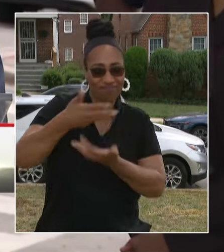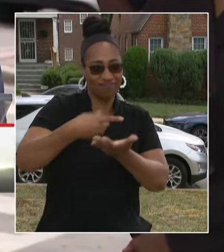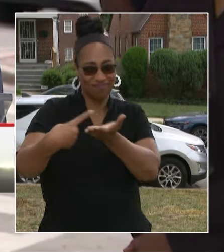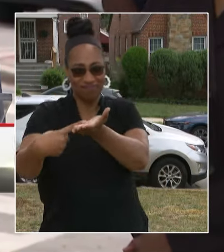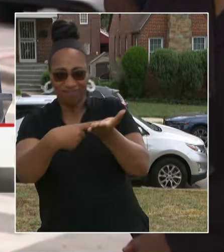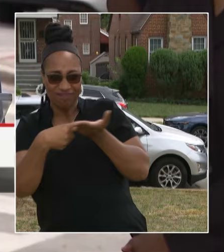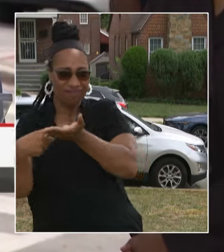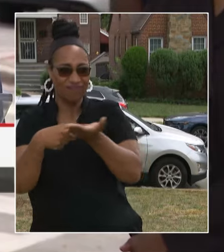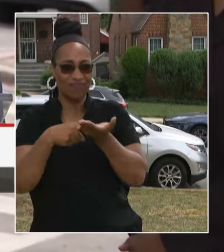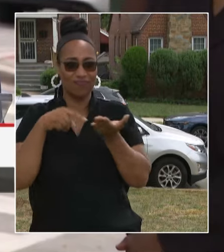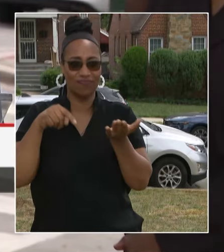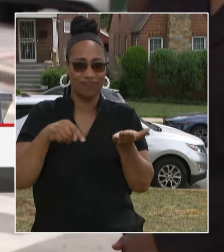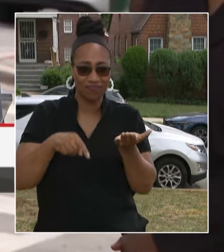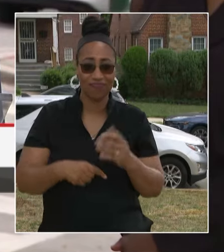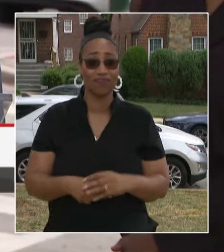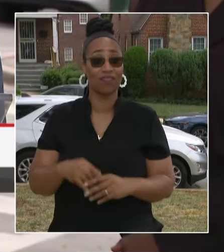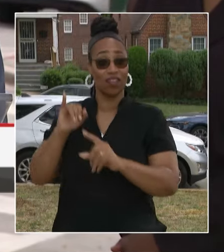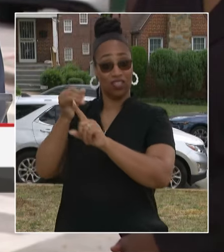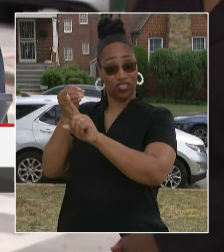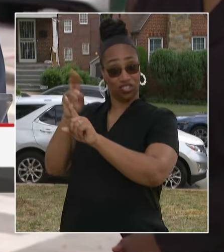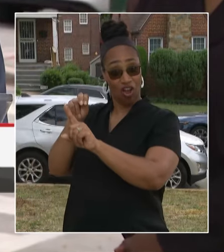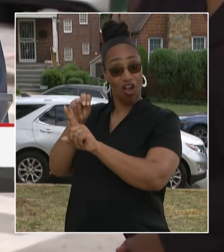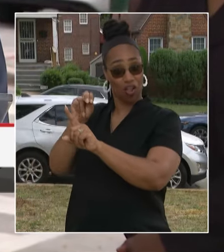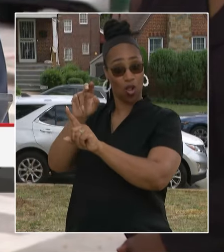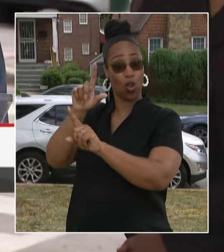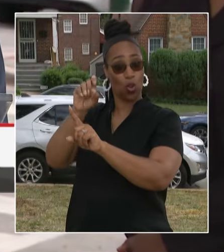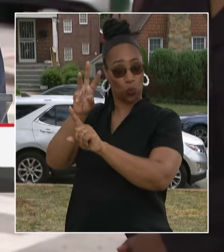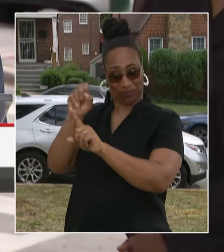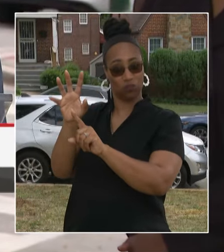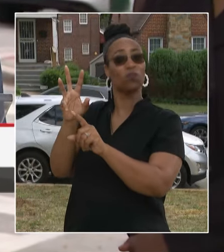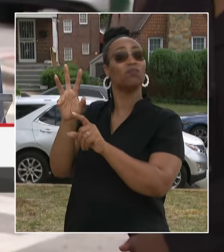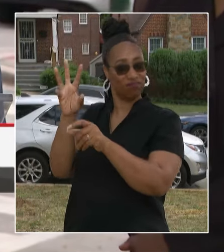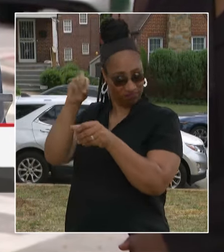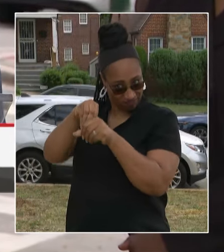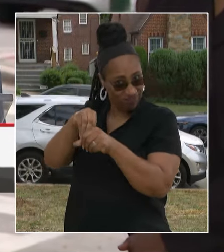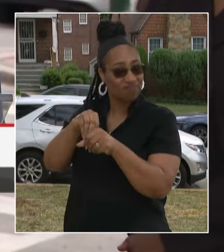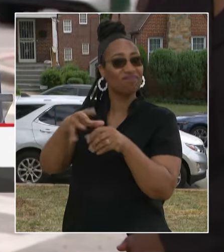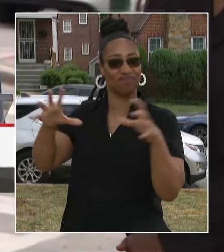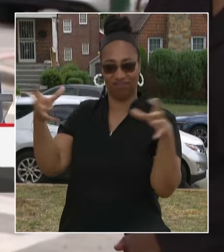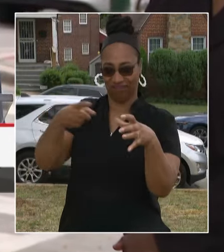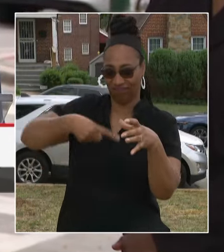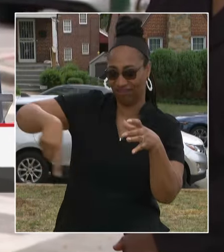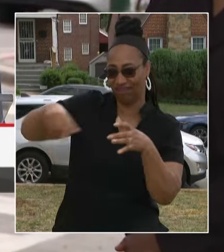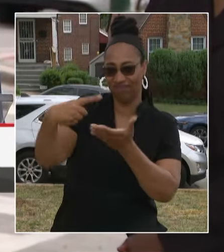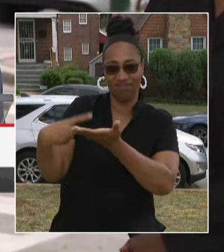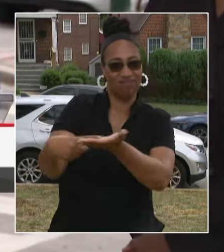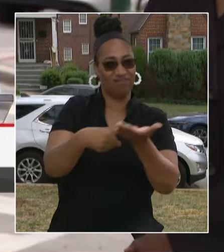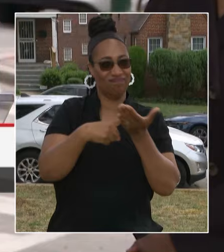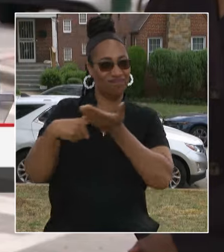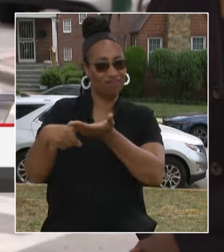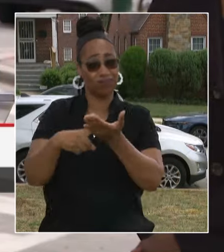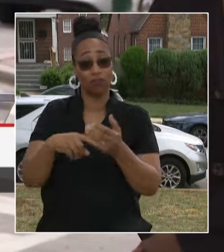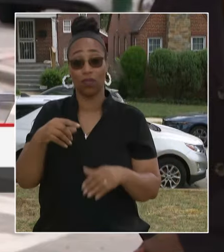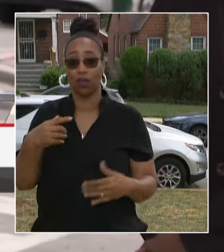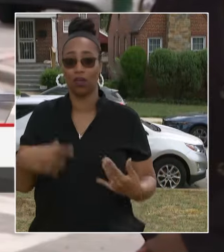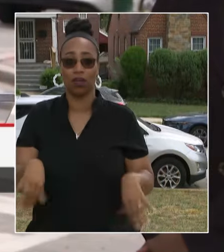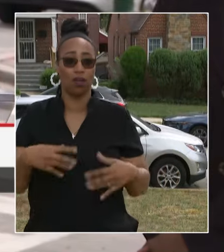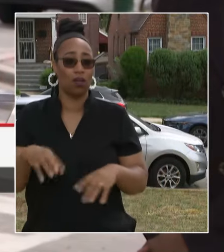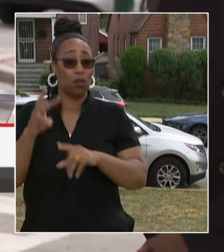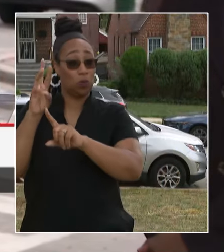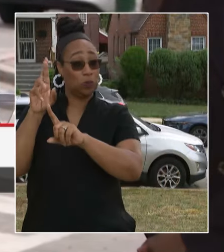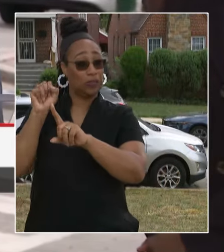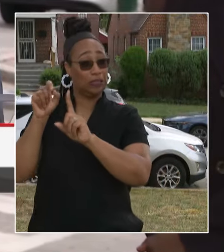head, sitting on this porch, riding in this car, whatever it was. He did not give you an opportunity to breathe other than he was pouring